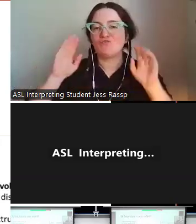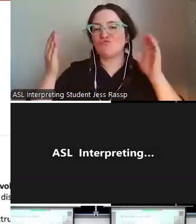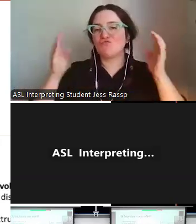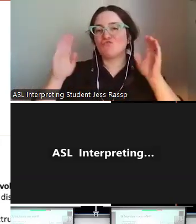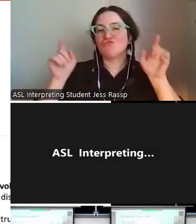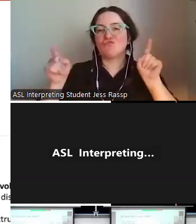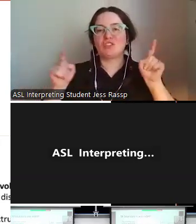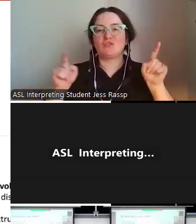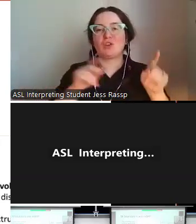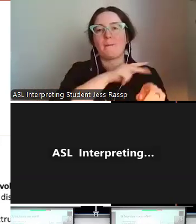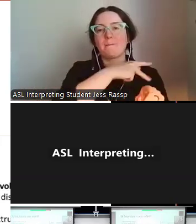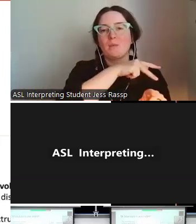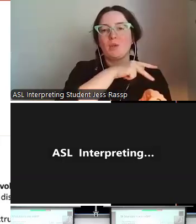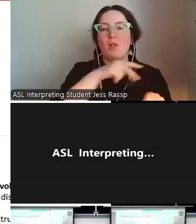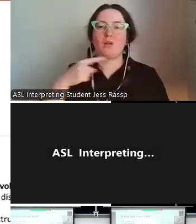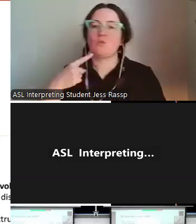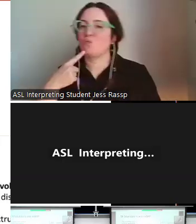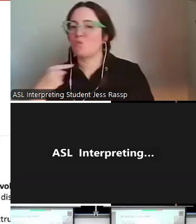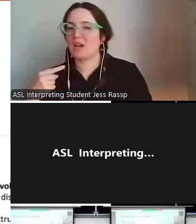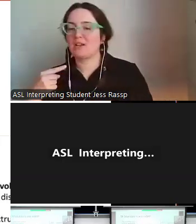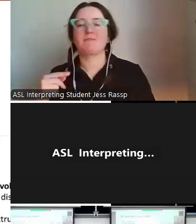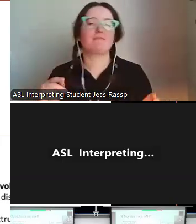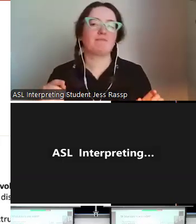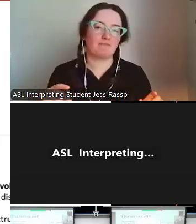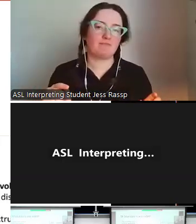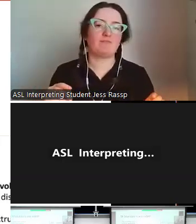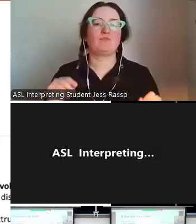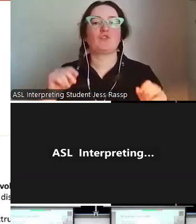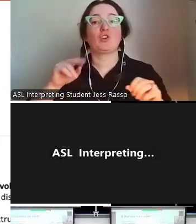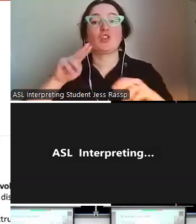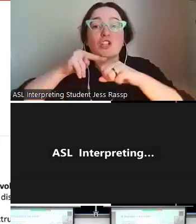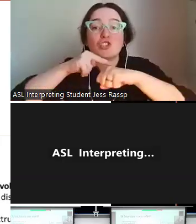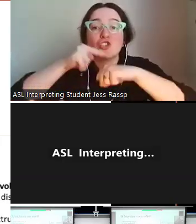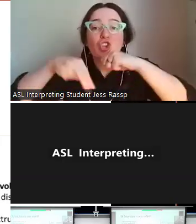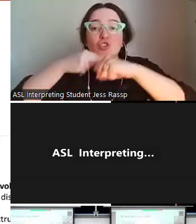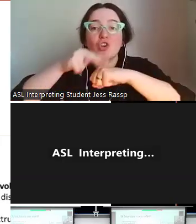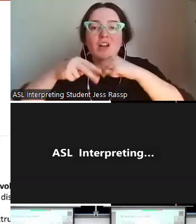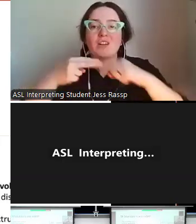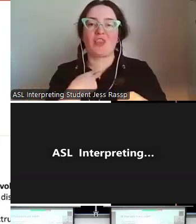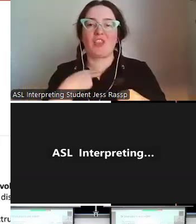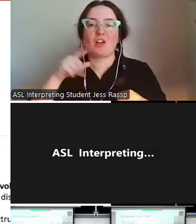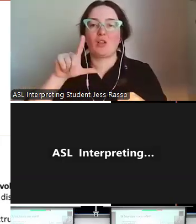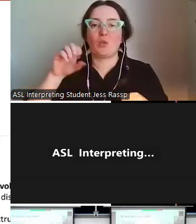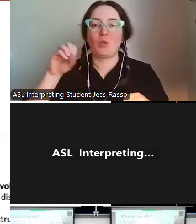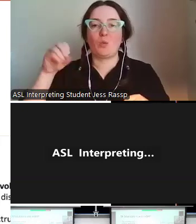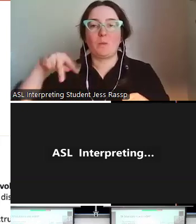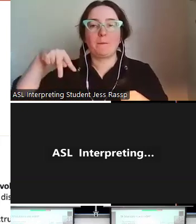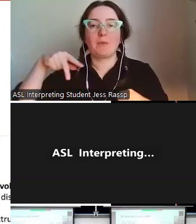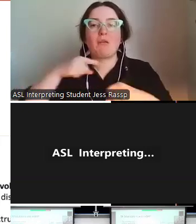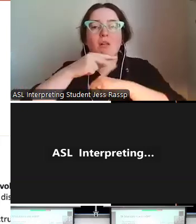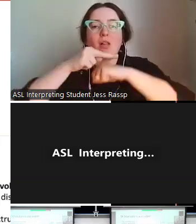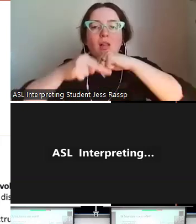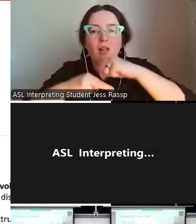It's almost like it gets caught in a loop, right? Like the neuron gets caught in a loop, right? So what happens is